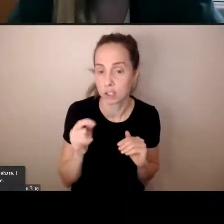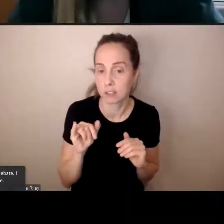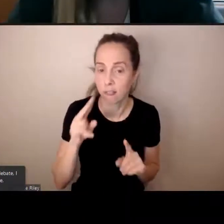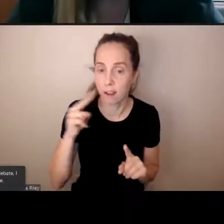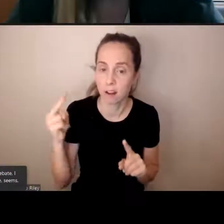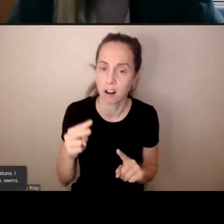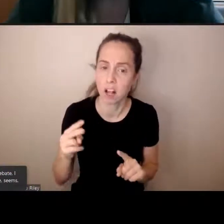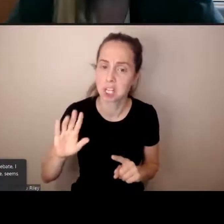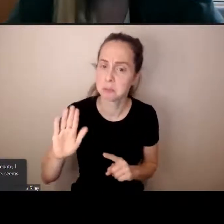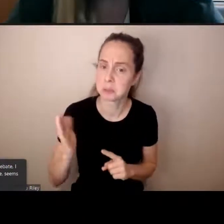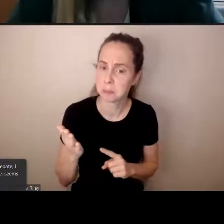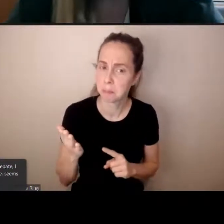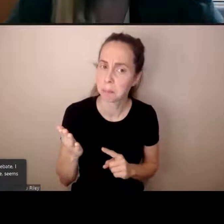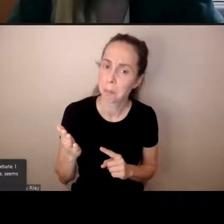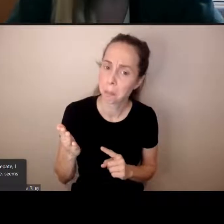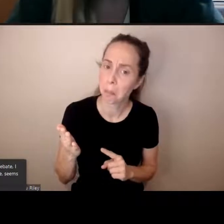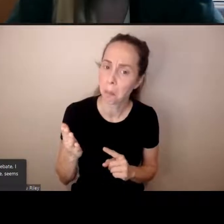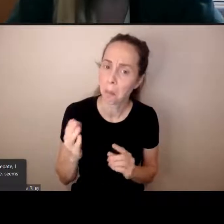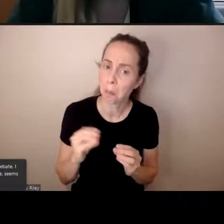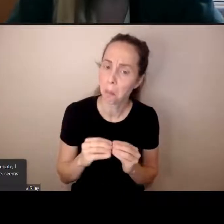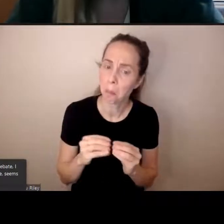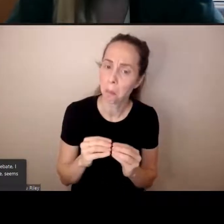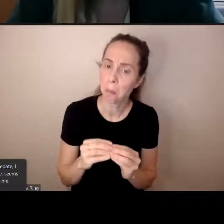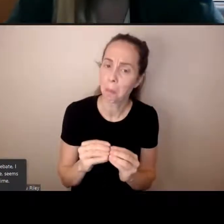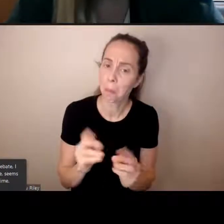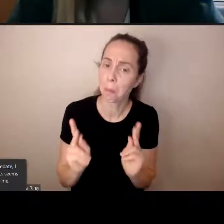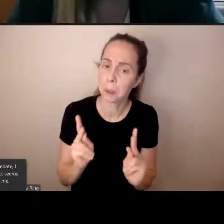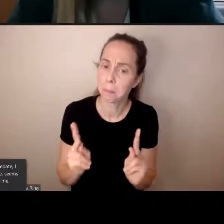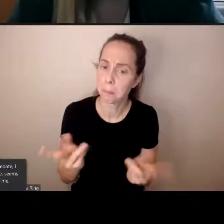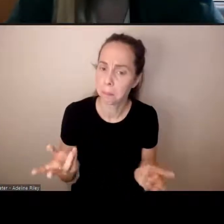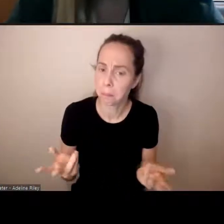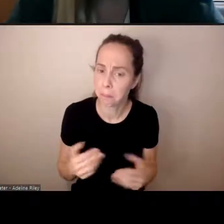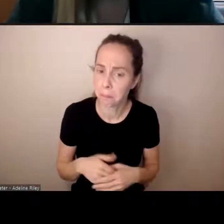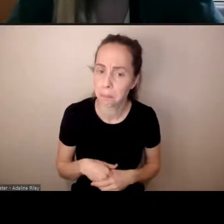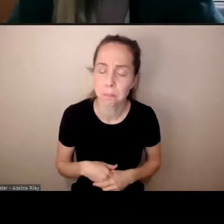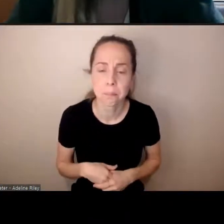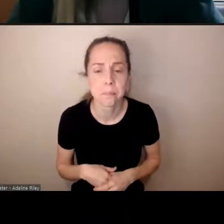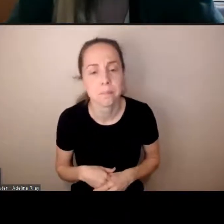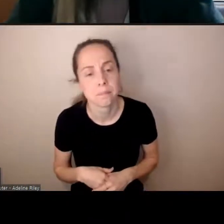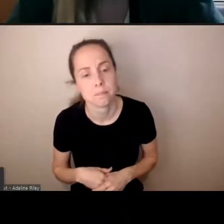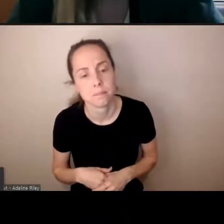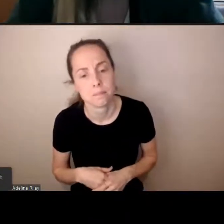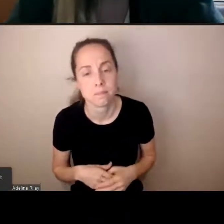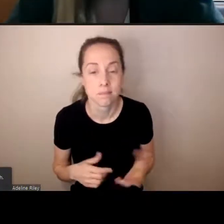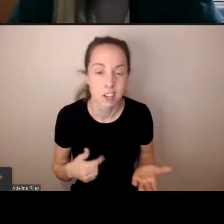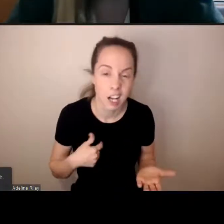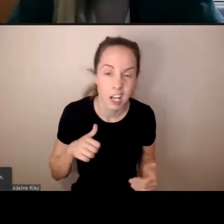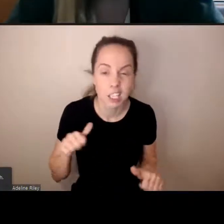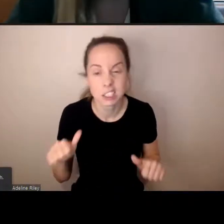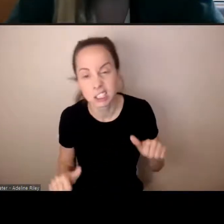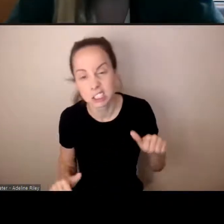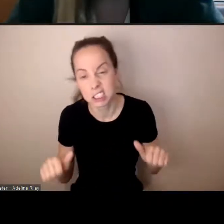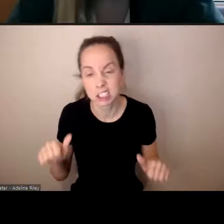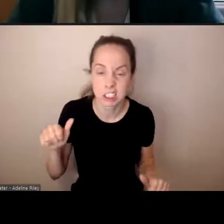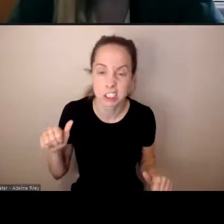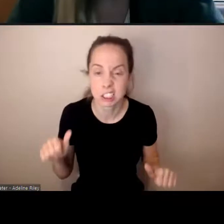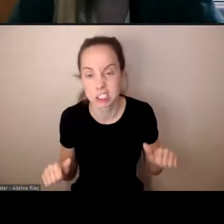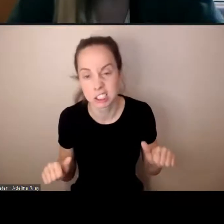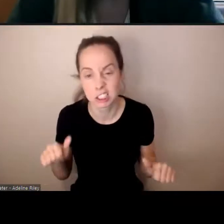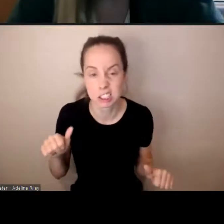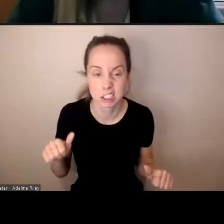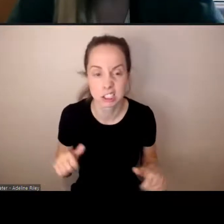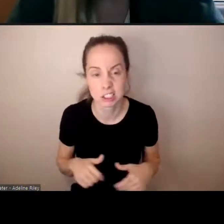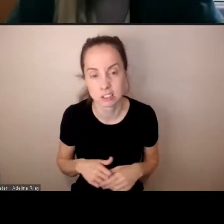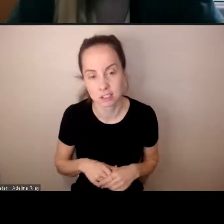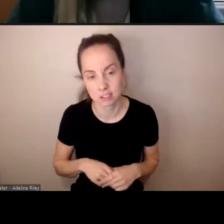perspective seems to get more and more followers over time. I personally go back and forth. I like to kind